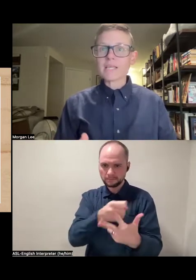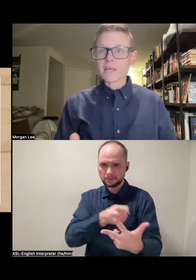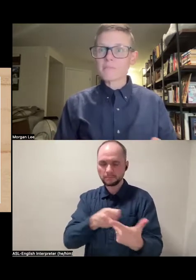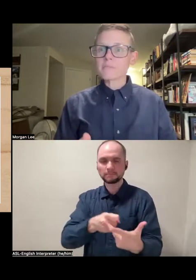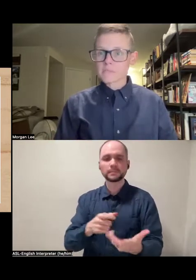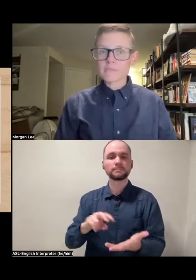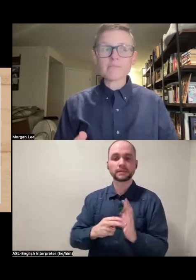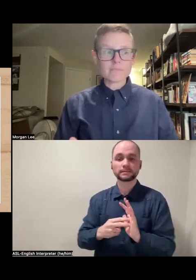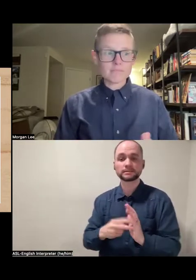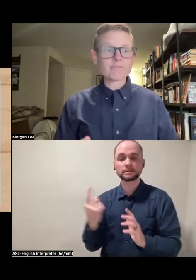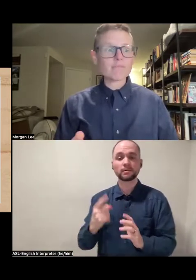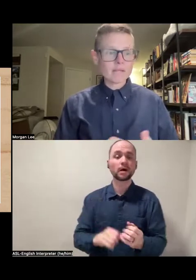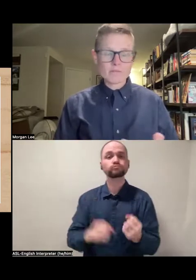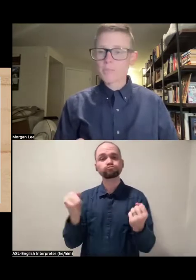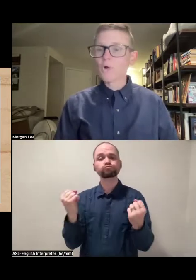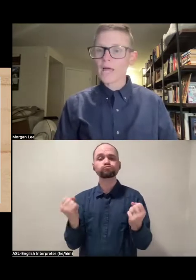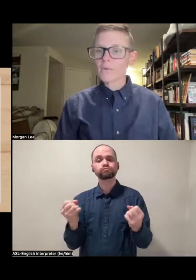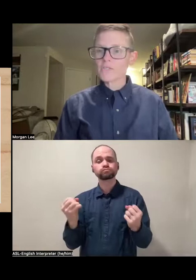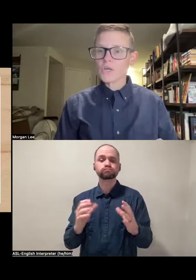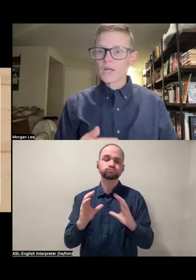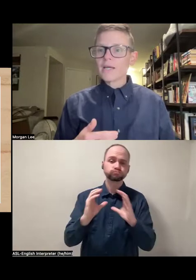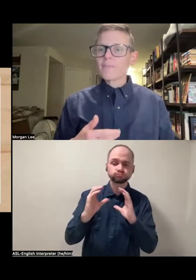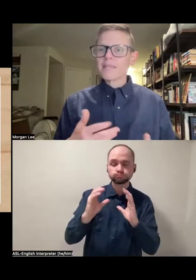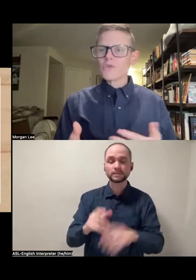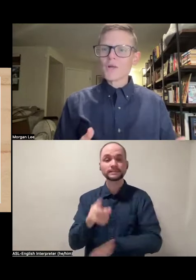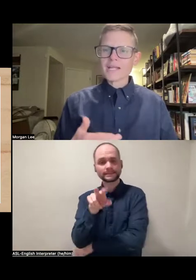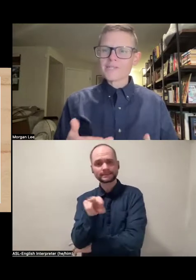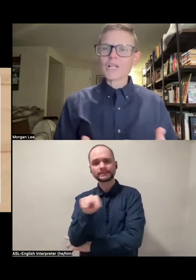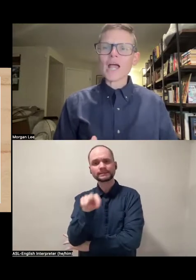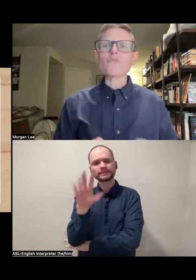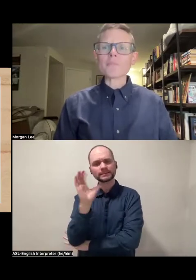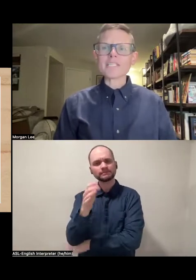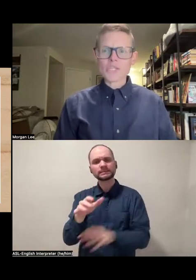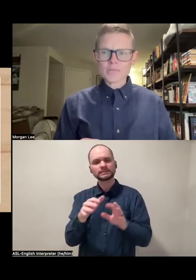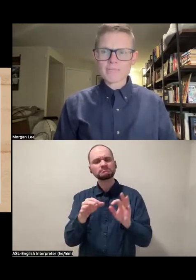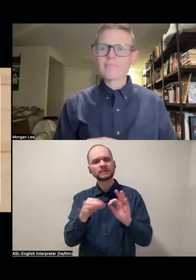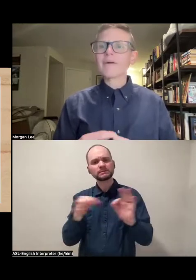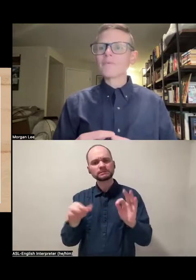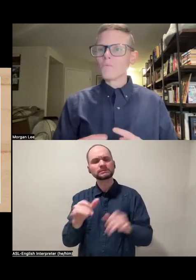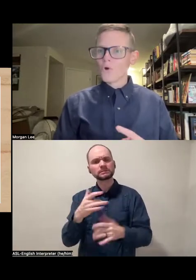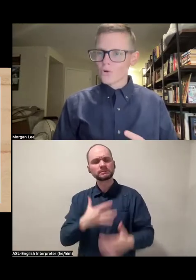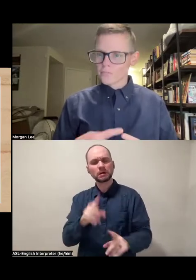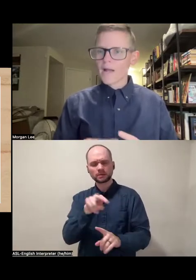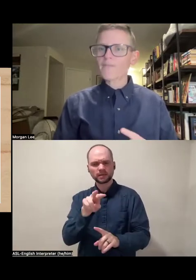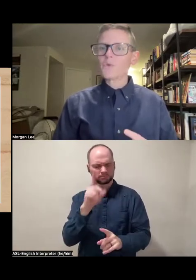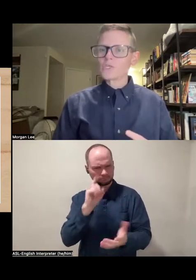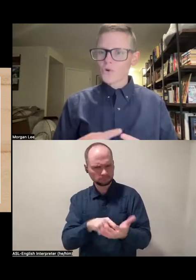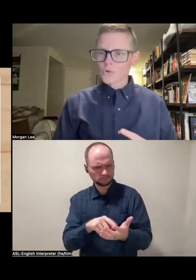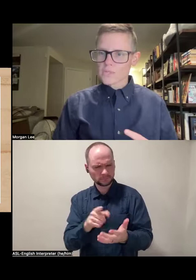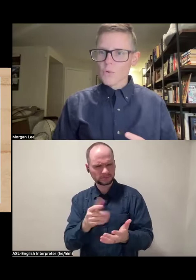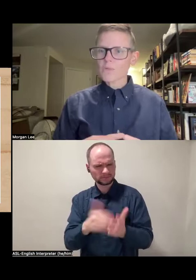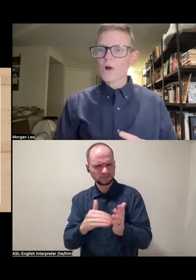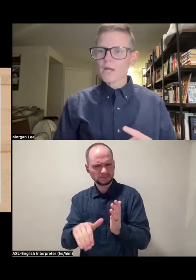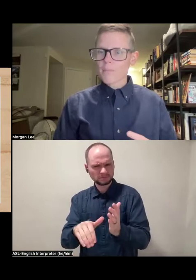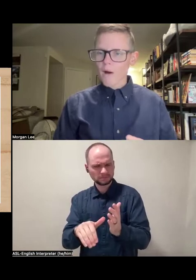everything seems like typical language, but then you realize there's a lot of repetition. We're kind of doing